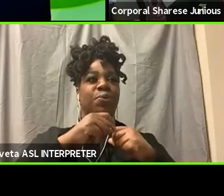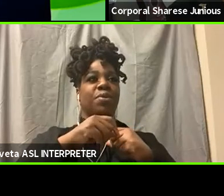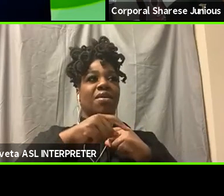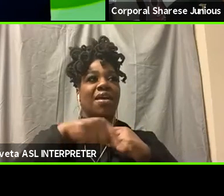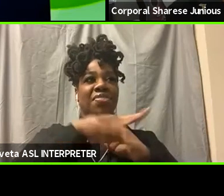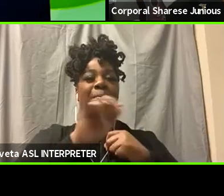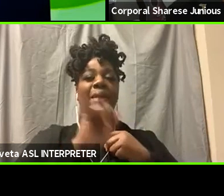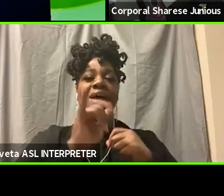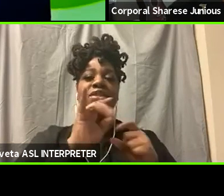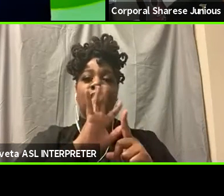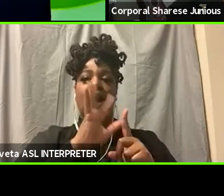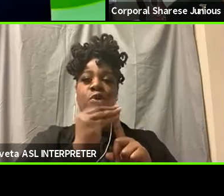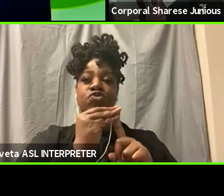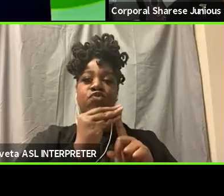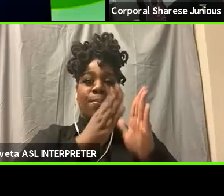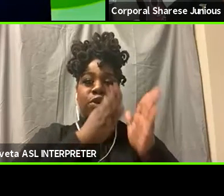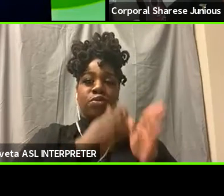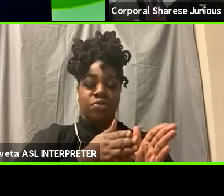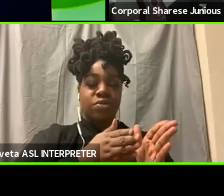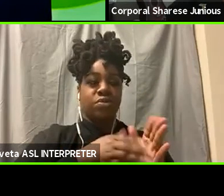that I was aware of some of those